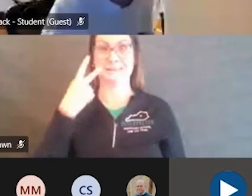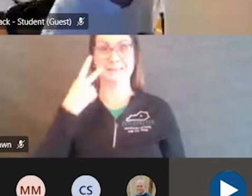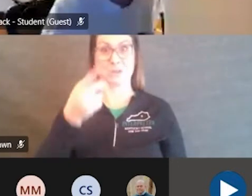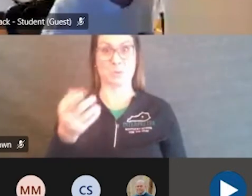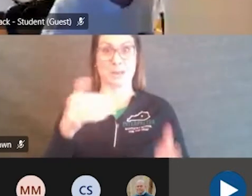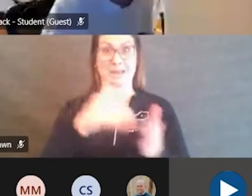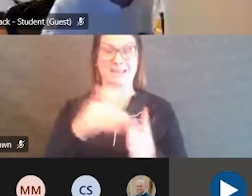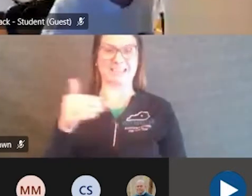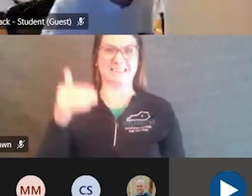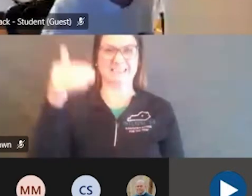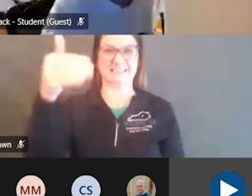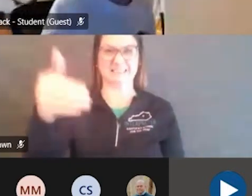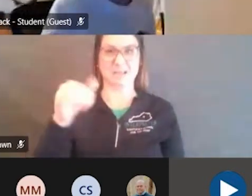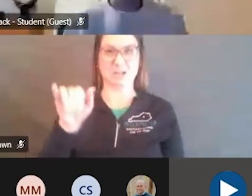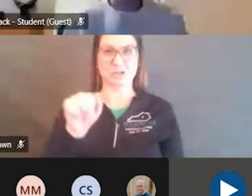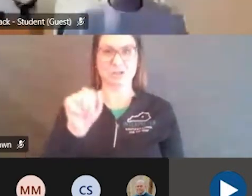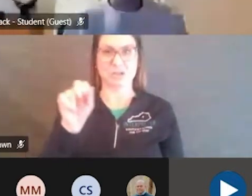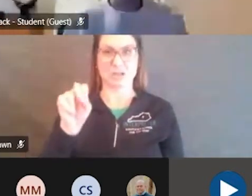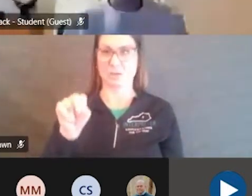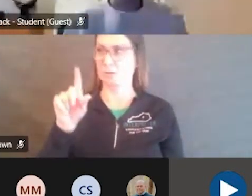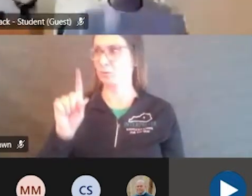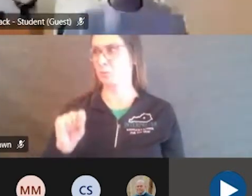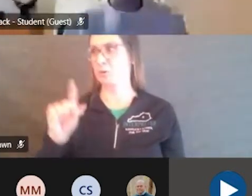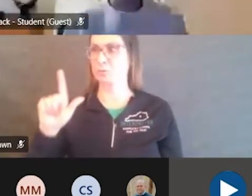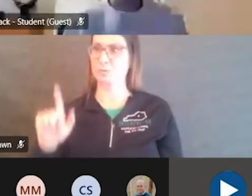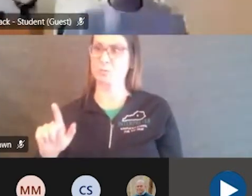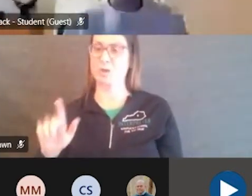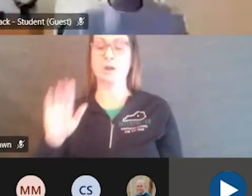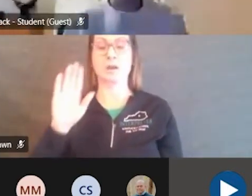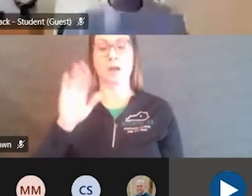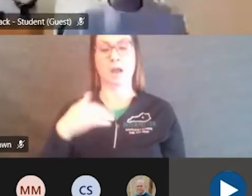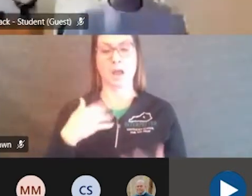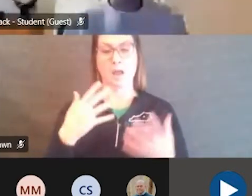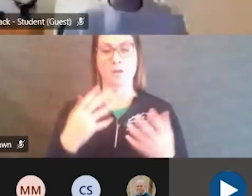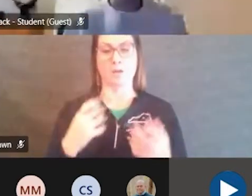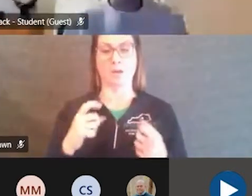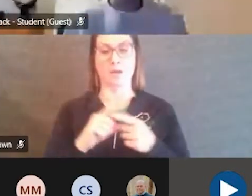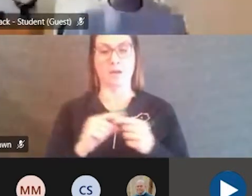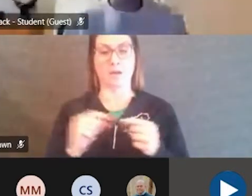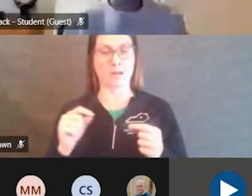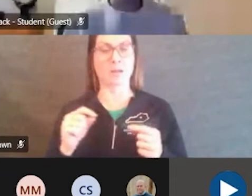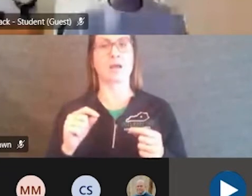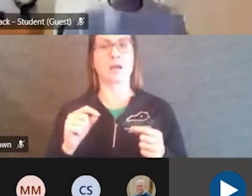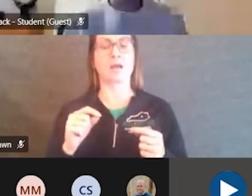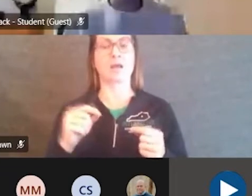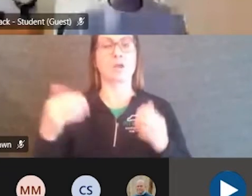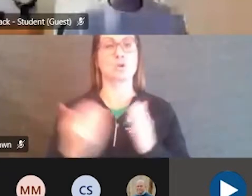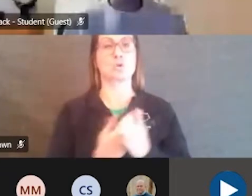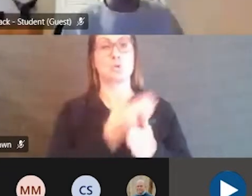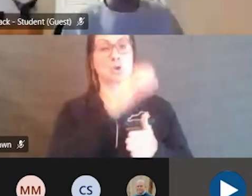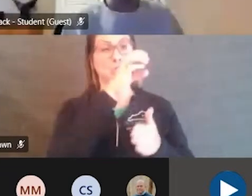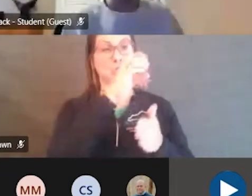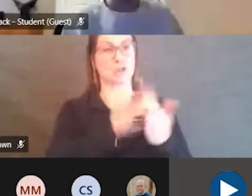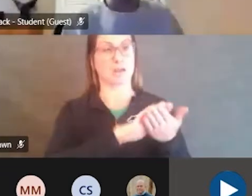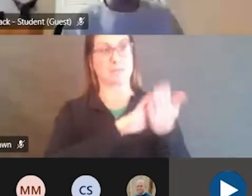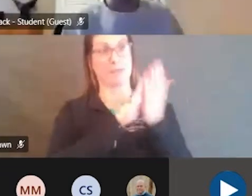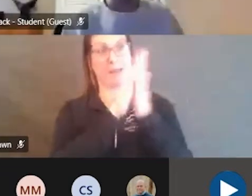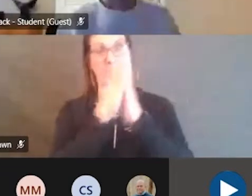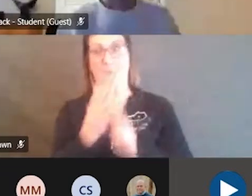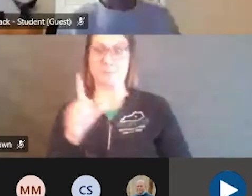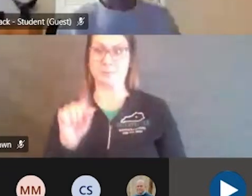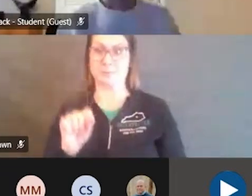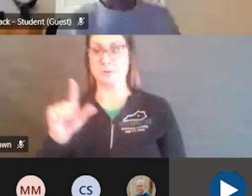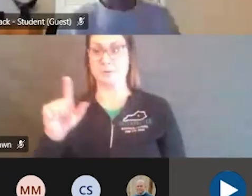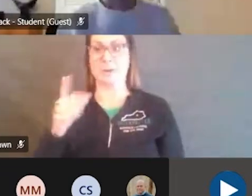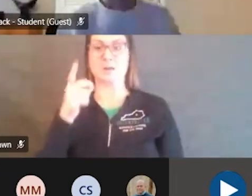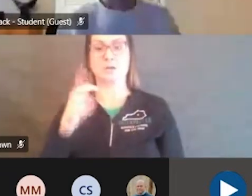2021. So speaking of which, turning the new chapter into the next year, I believe Dr.